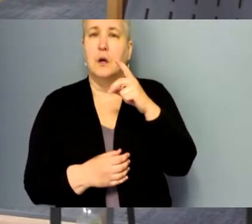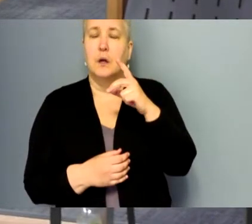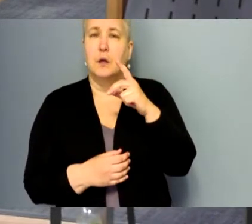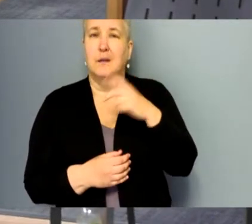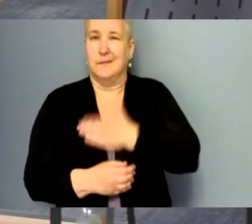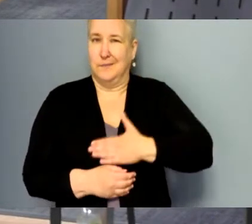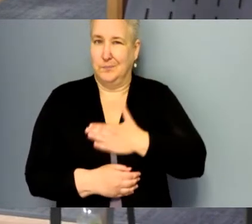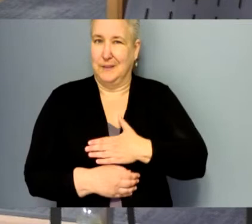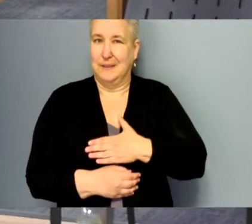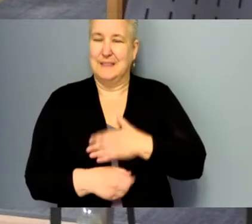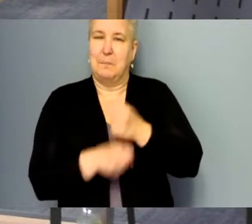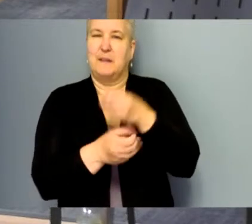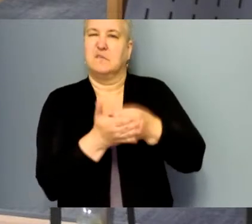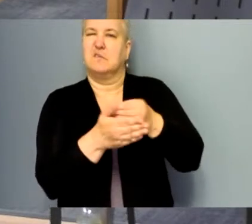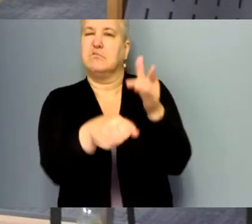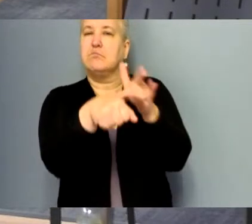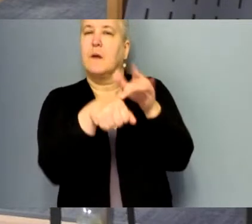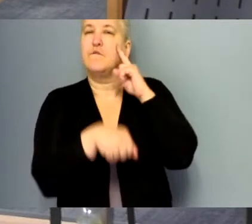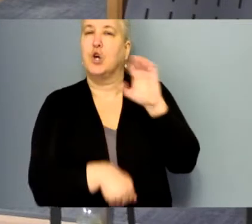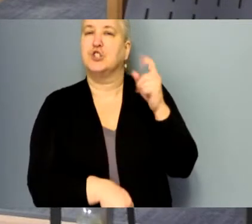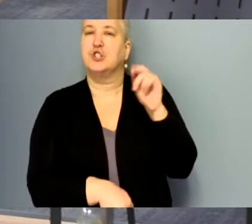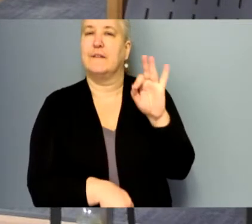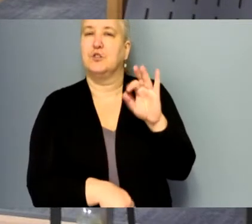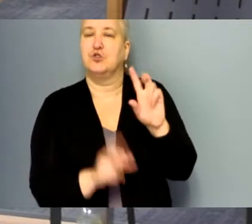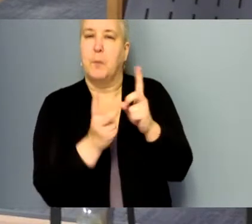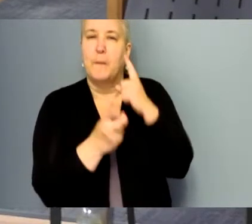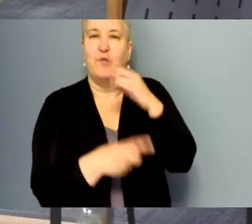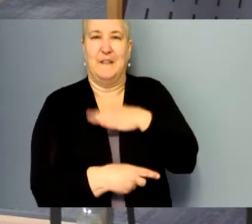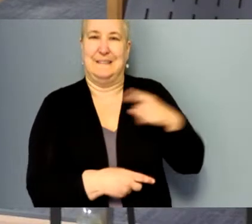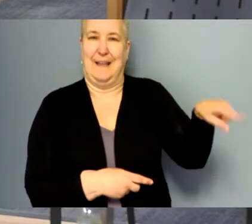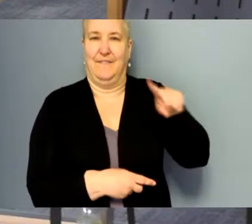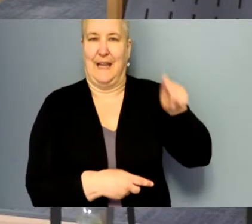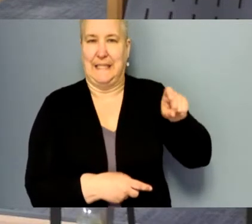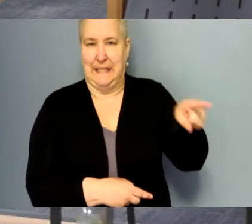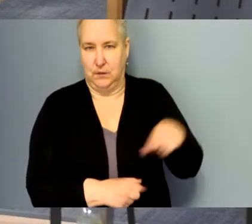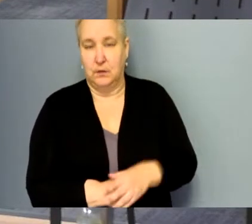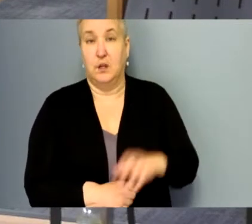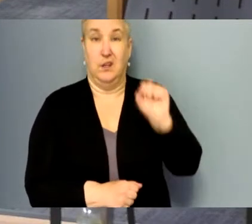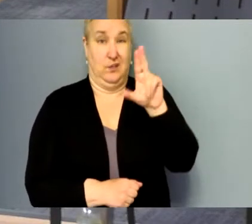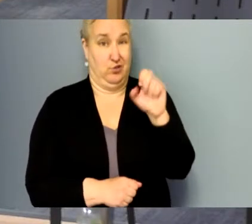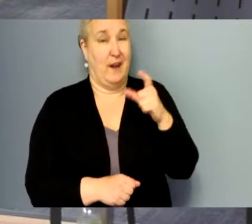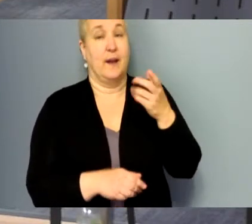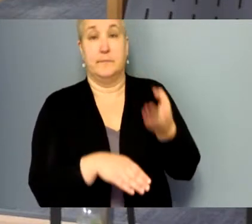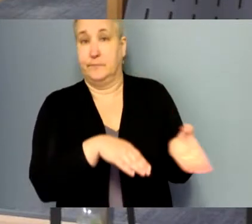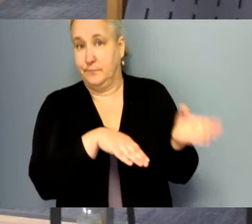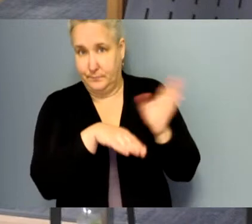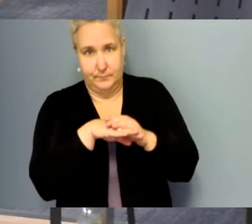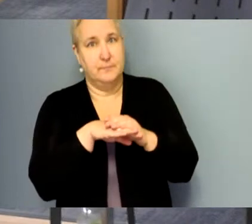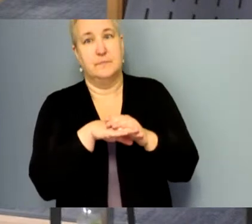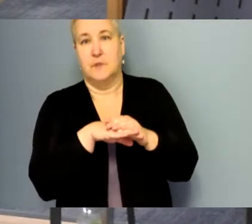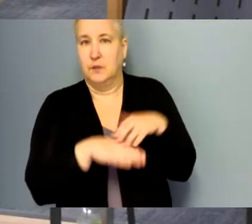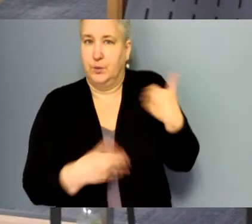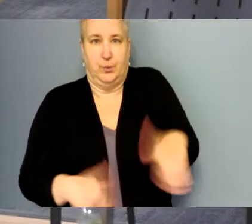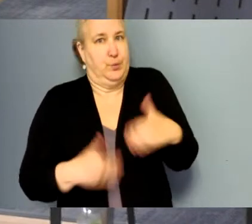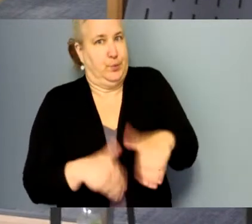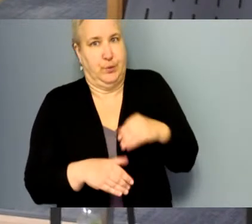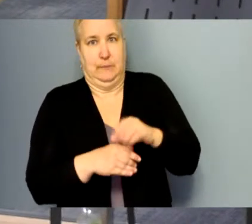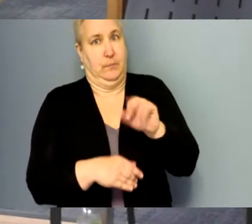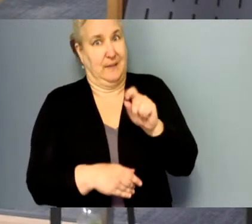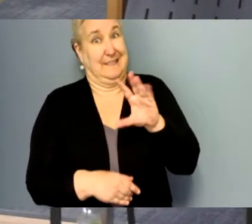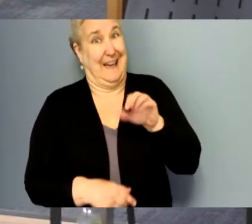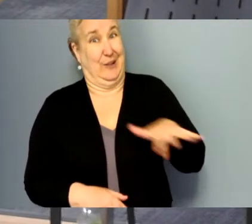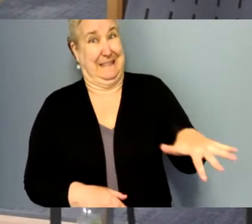please make funding available to the Sheriff's Department for the staff that they need. Crime has increased considerably in Bucks